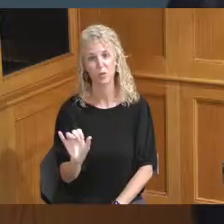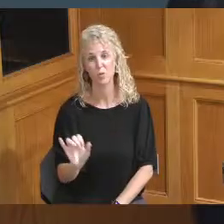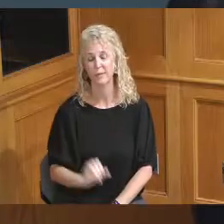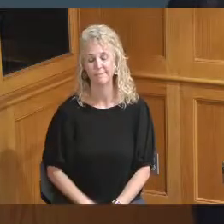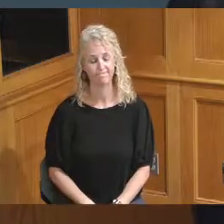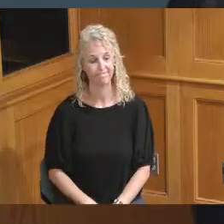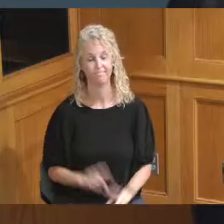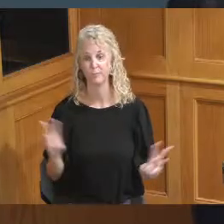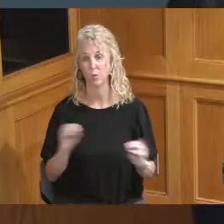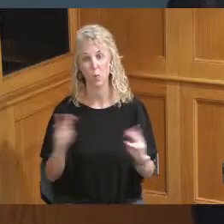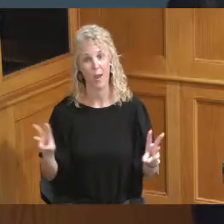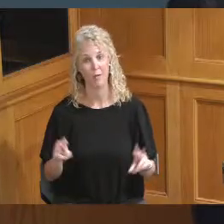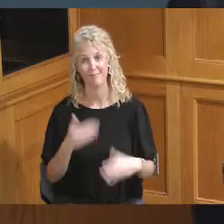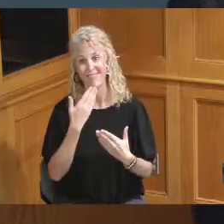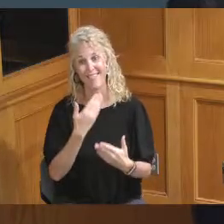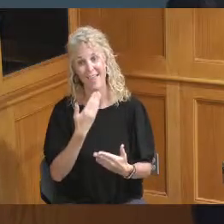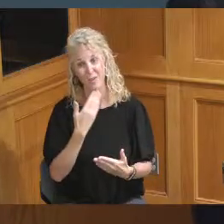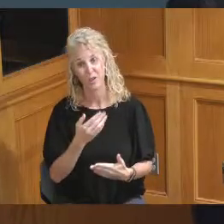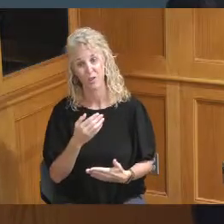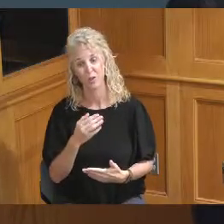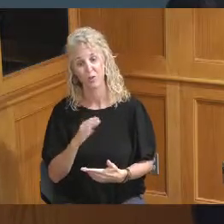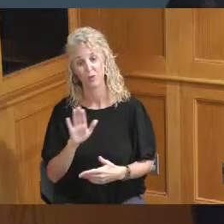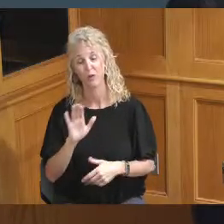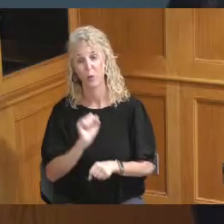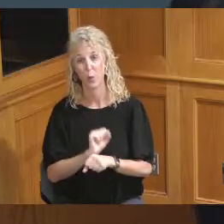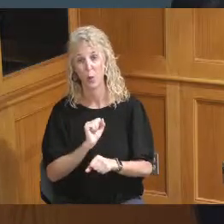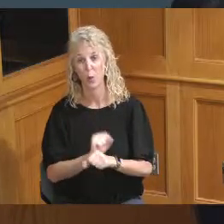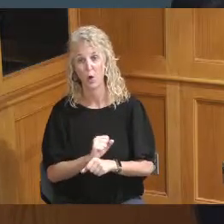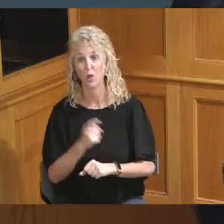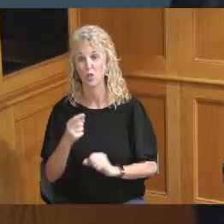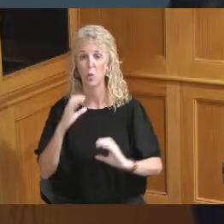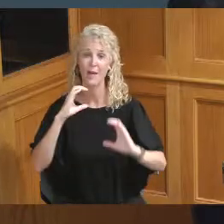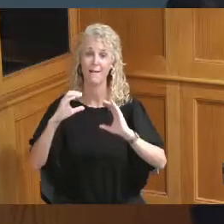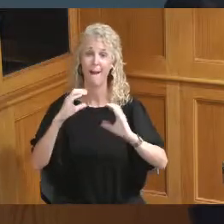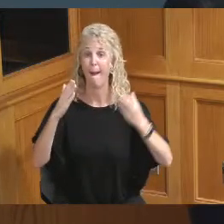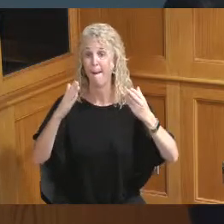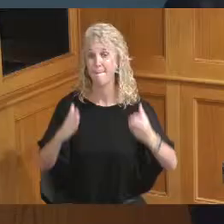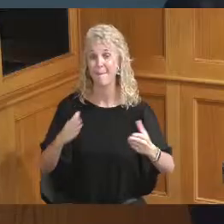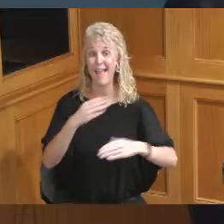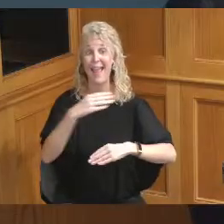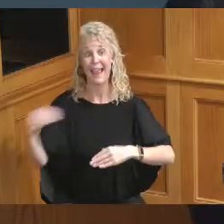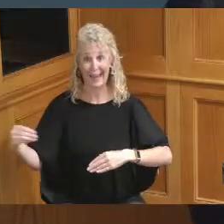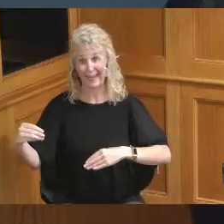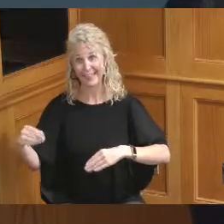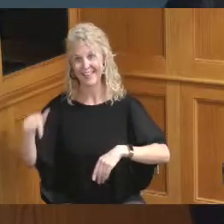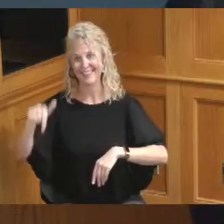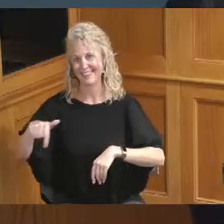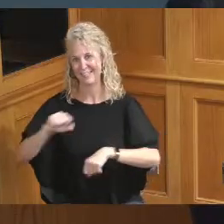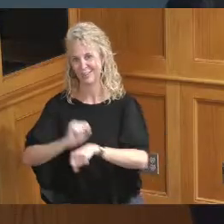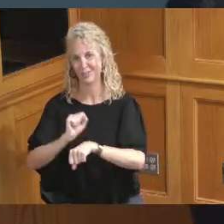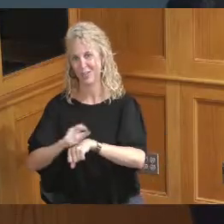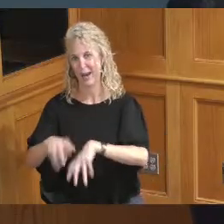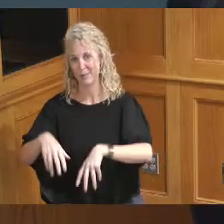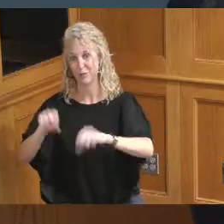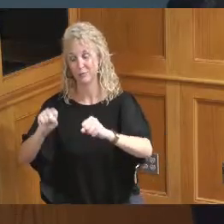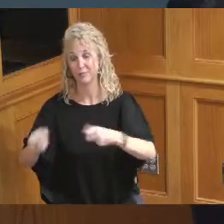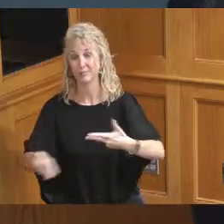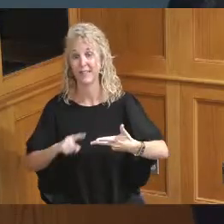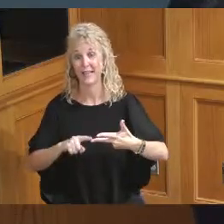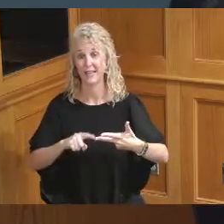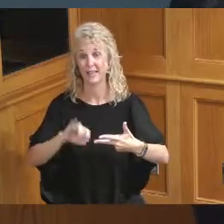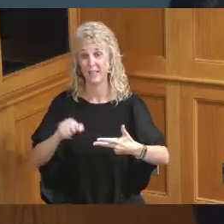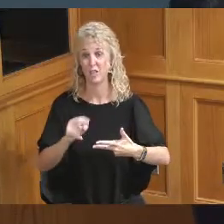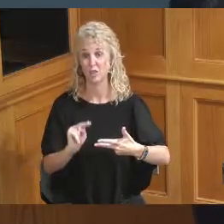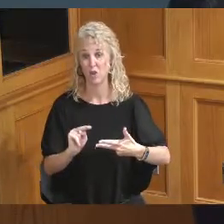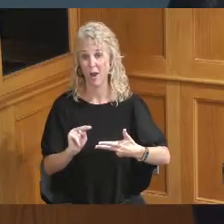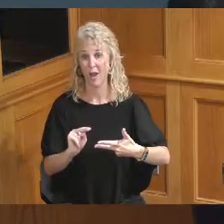too. Thank you, Bridget, for doing your role as the comms person in addition to all the other stuff that was required. And John Brugan, who is a guiding force